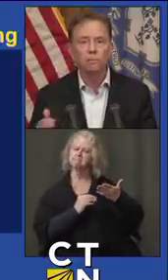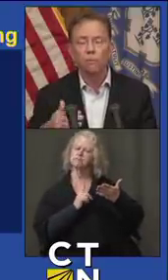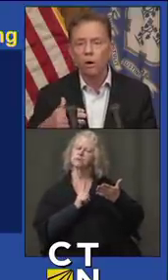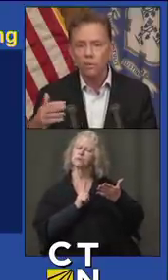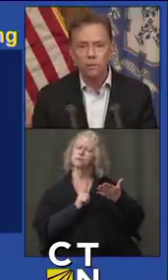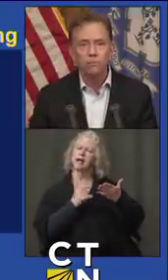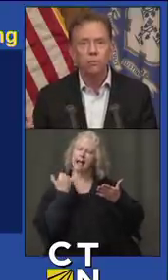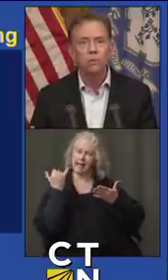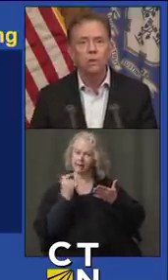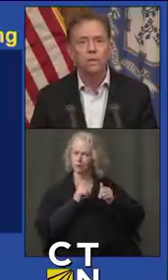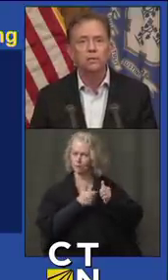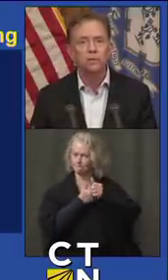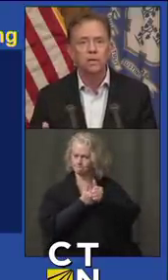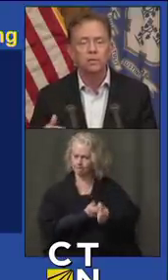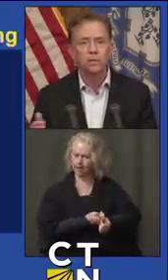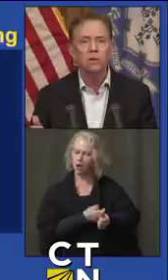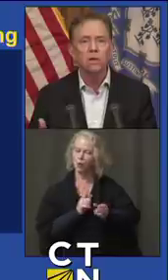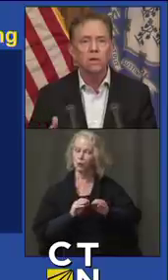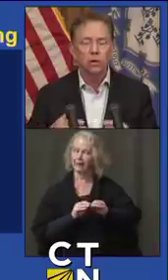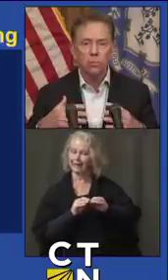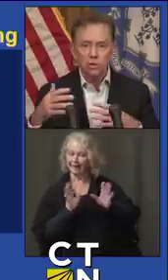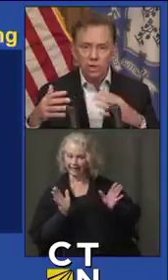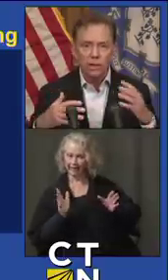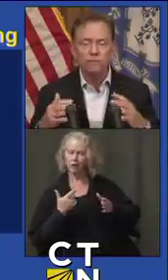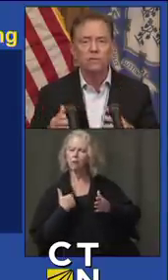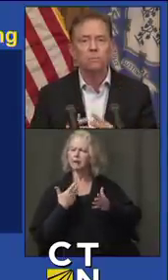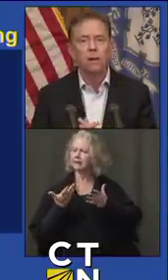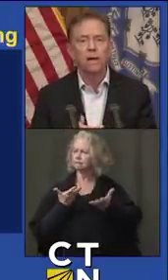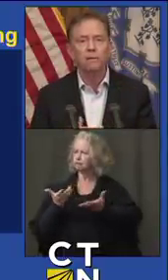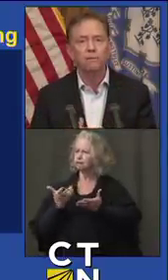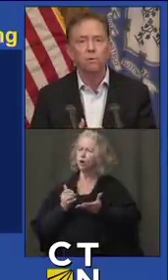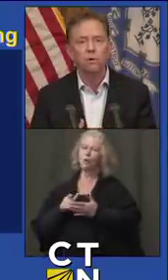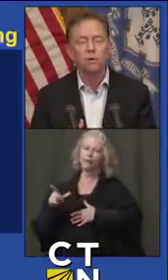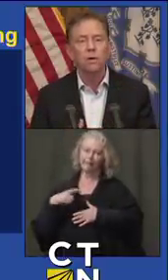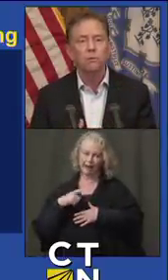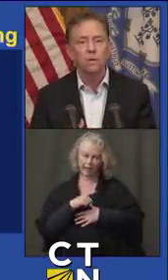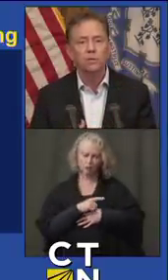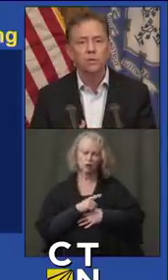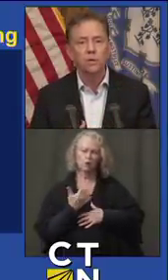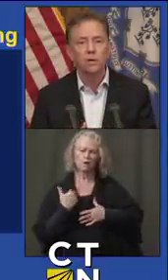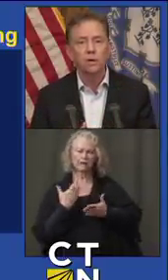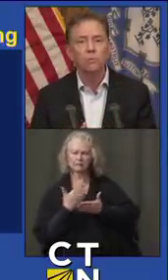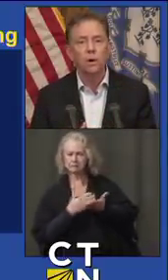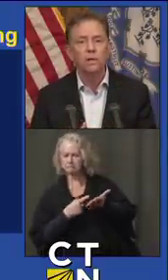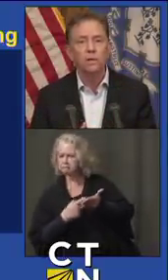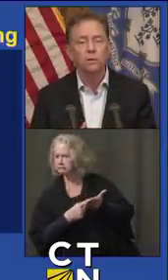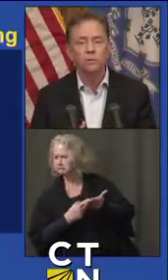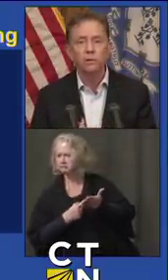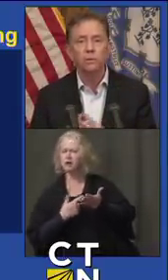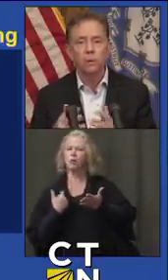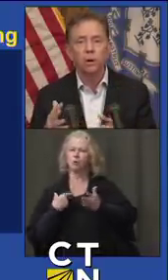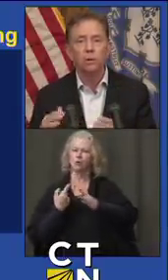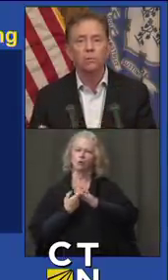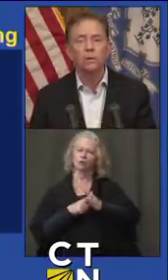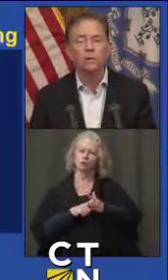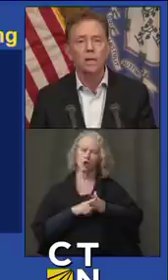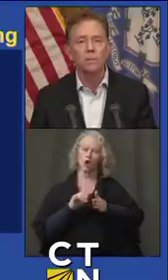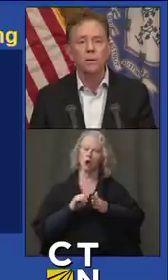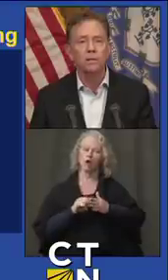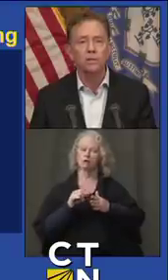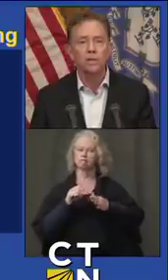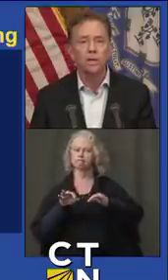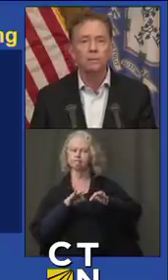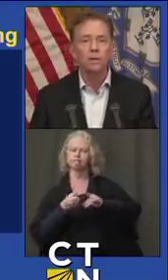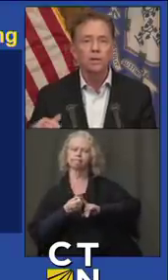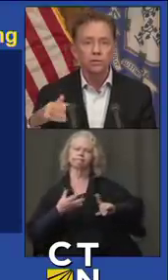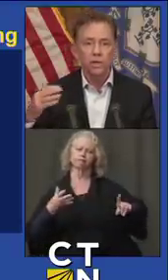We've walked them through with the legislature, a little more time for some back and forth. We're going to start unwinding those for you tomorrow with Lamont